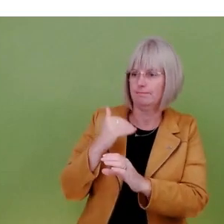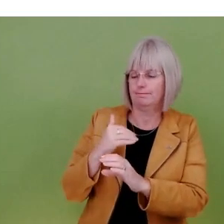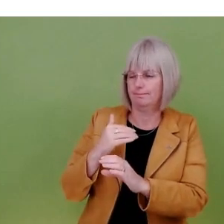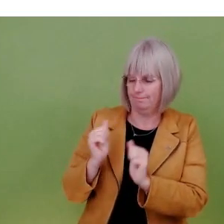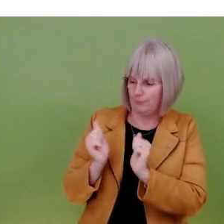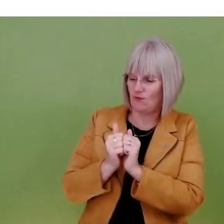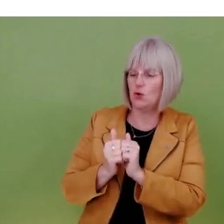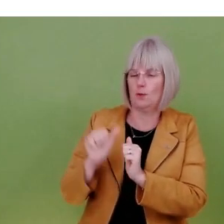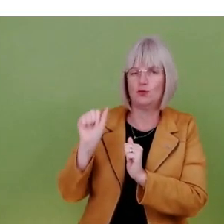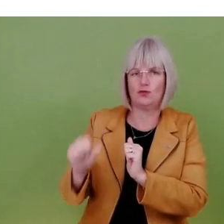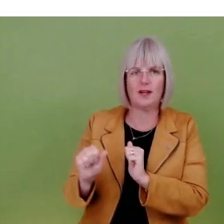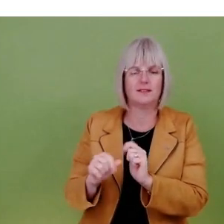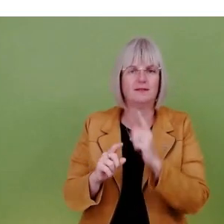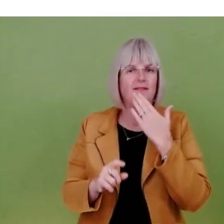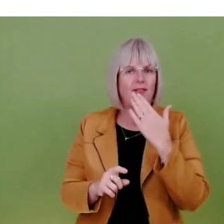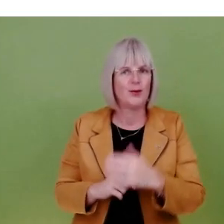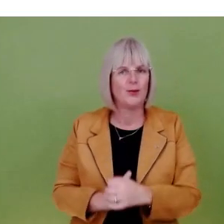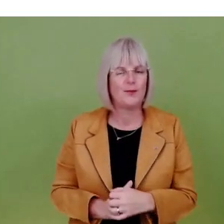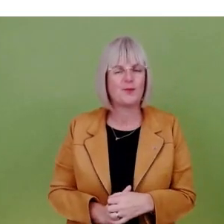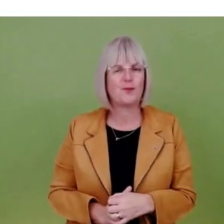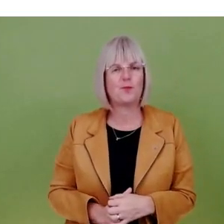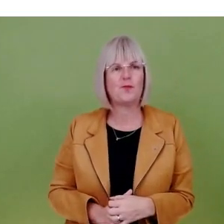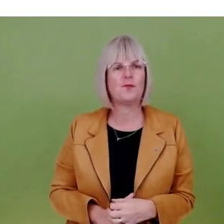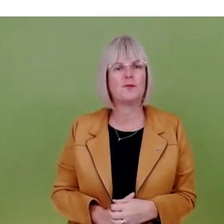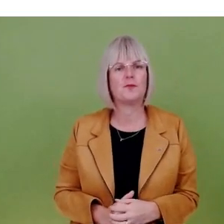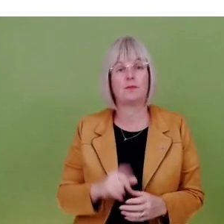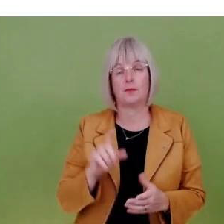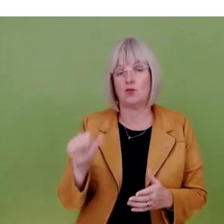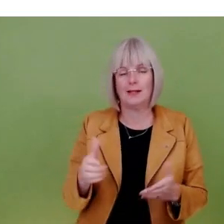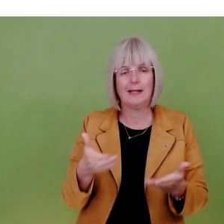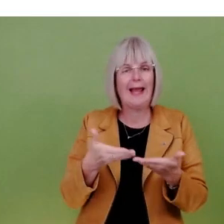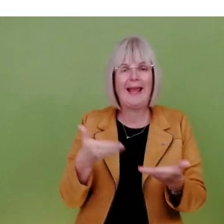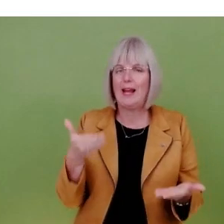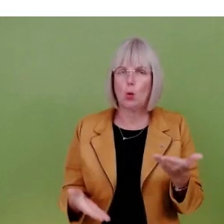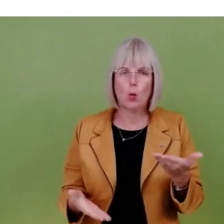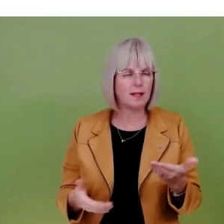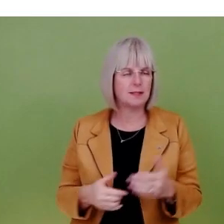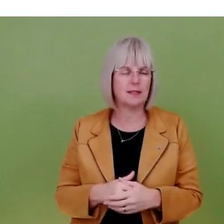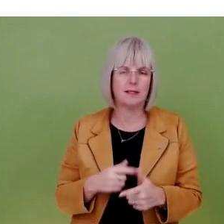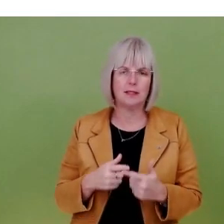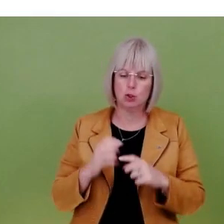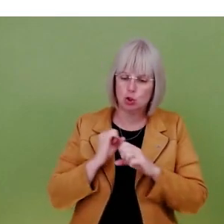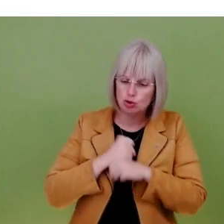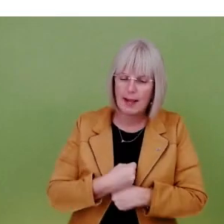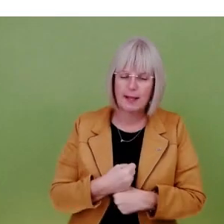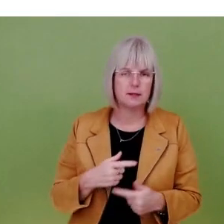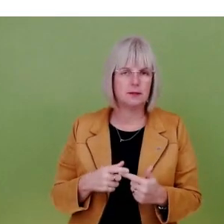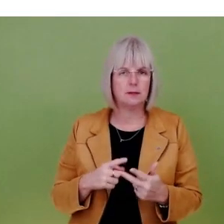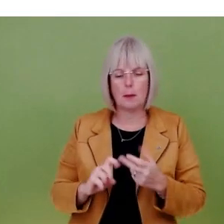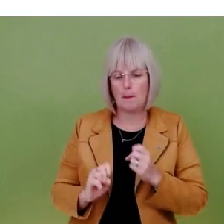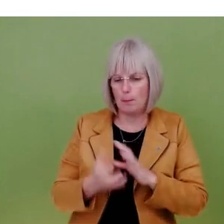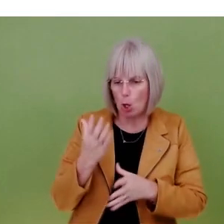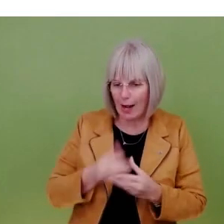think it's so right that inequalities and stresses and things that lead to burnout is just everywhere. It's